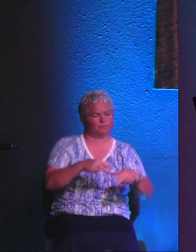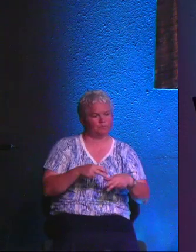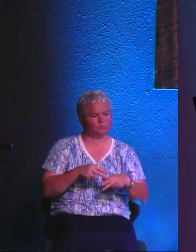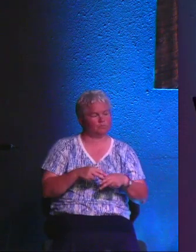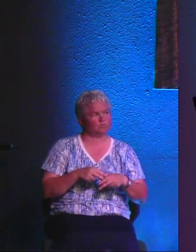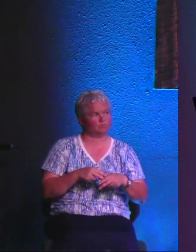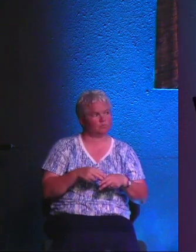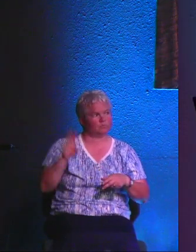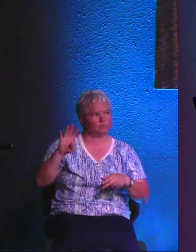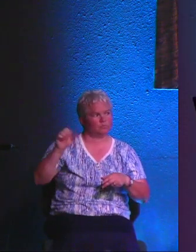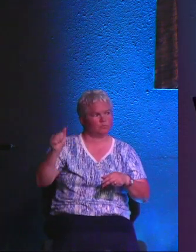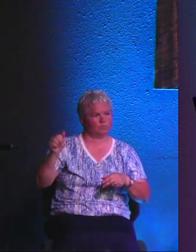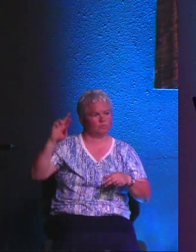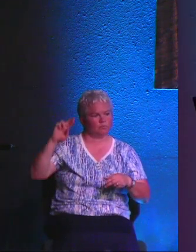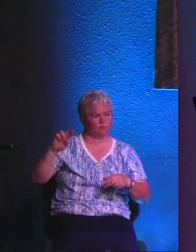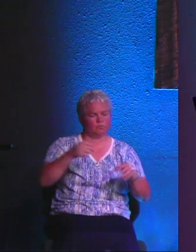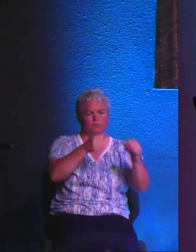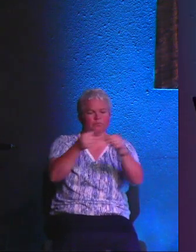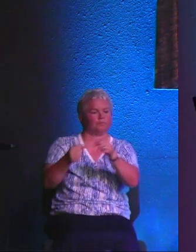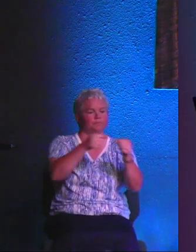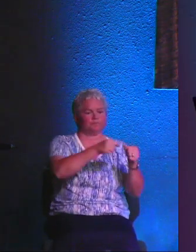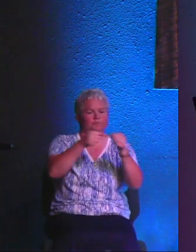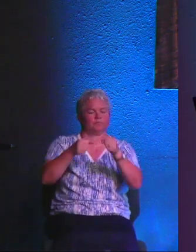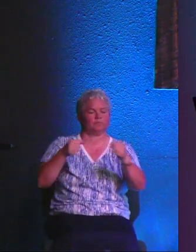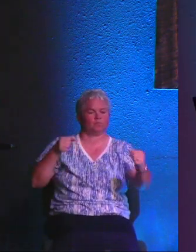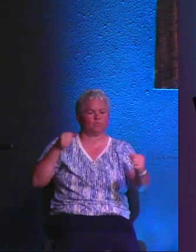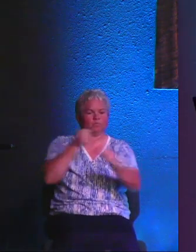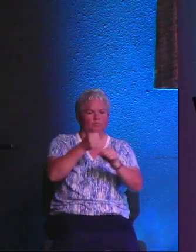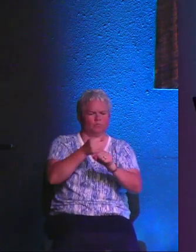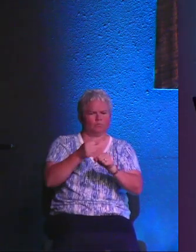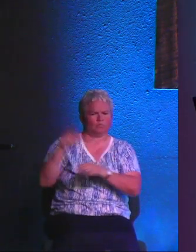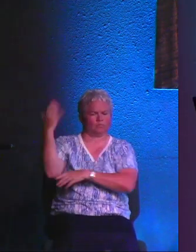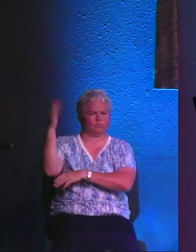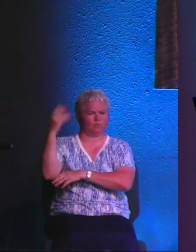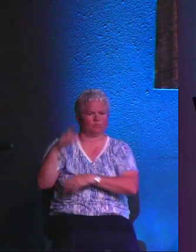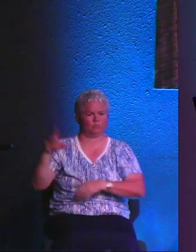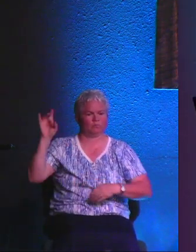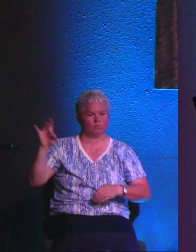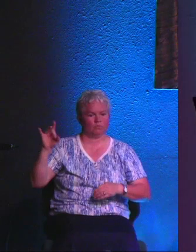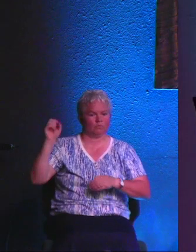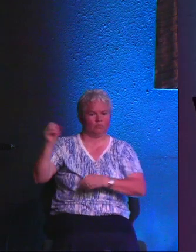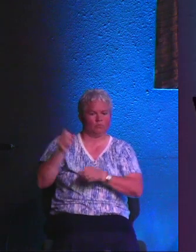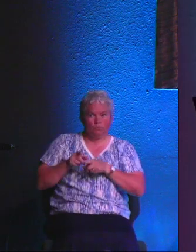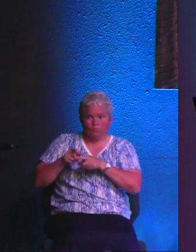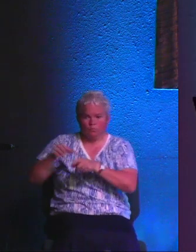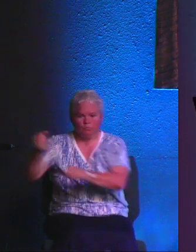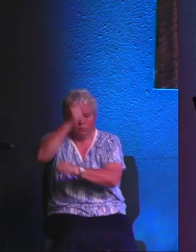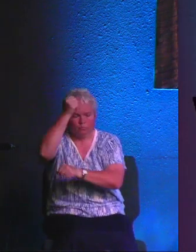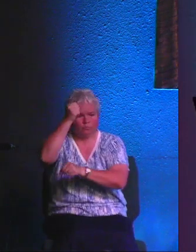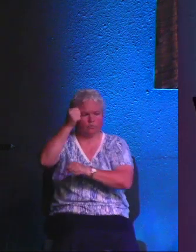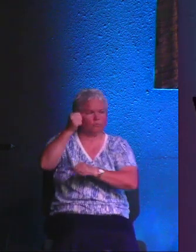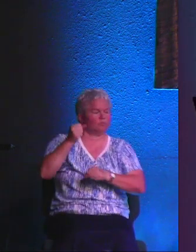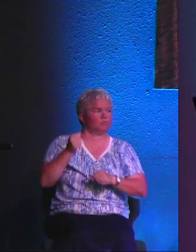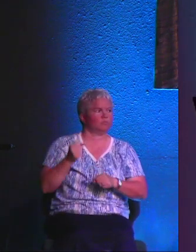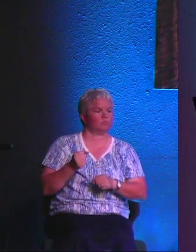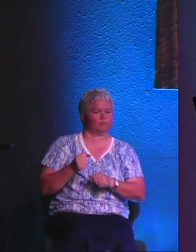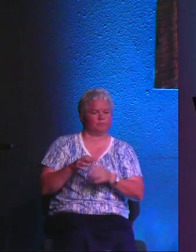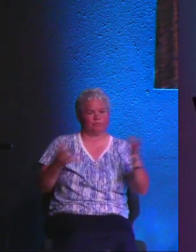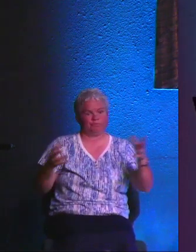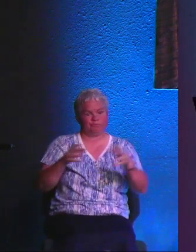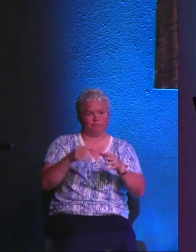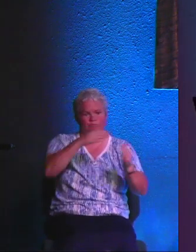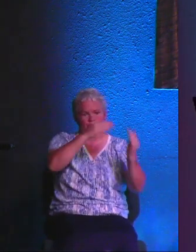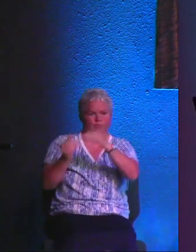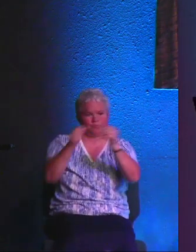bar. And in my attempts to drive home, I hit a telephone pole going about 80 miles per hour, completely totaling